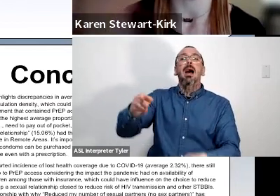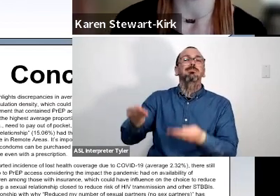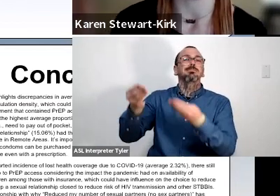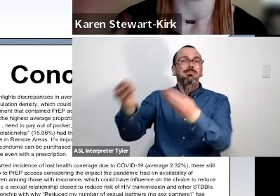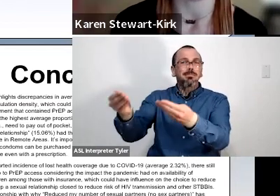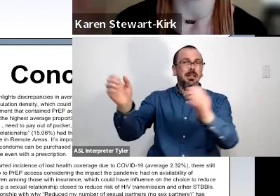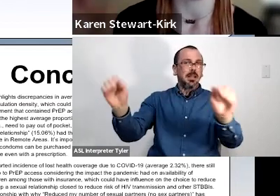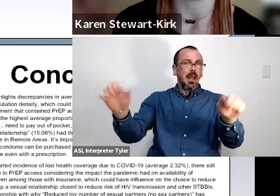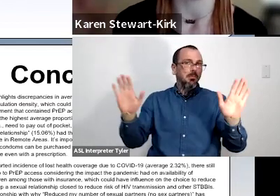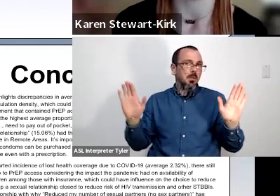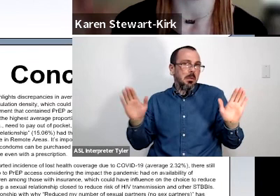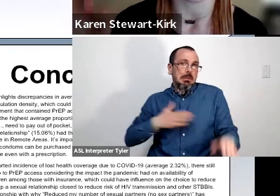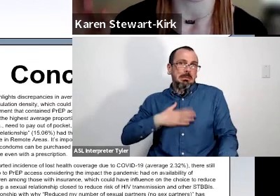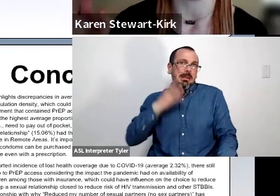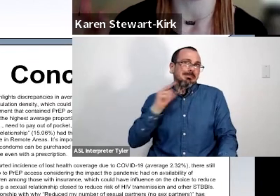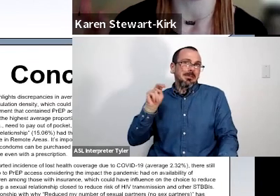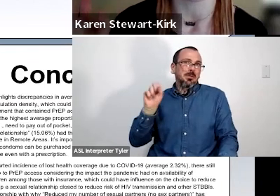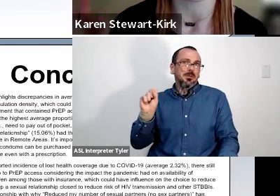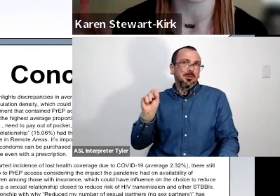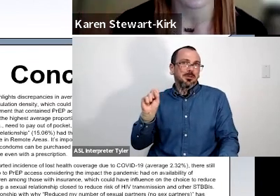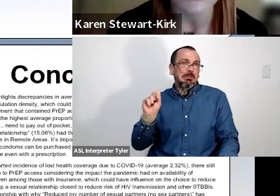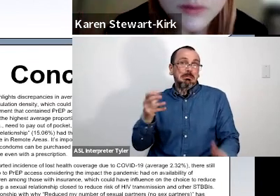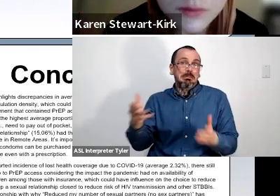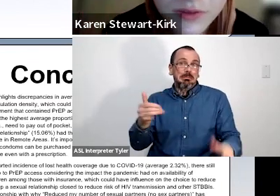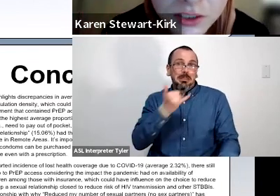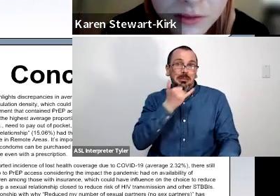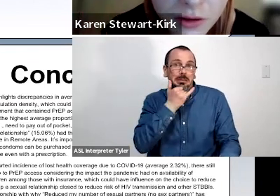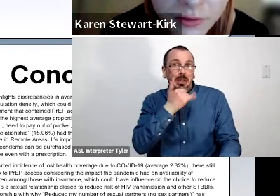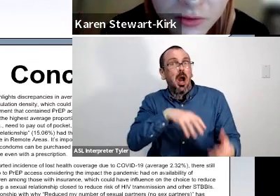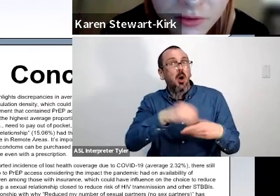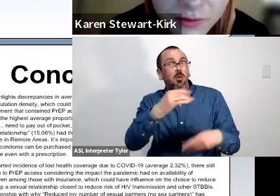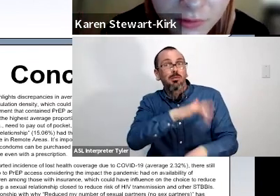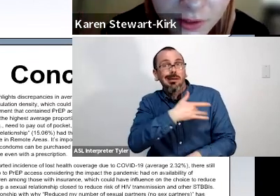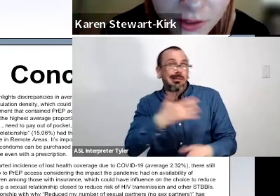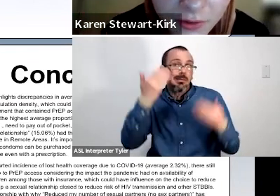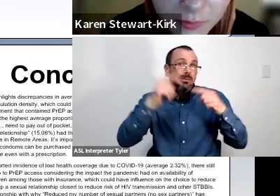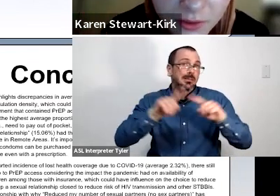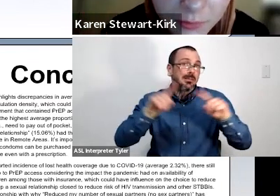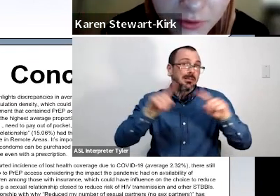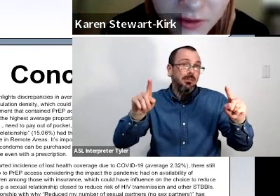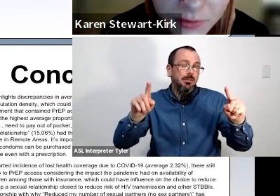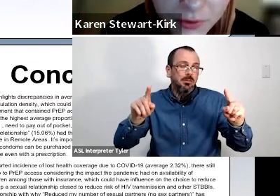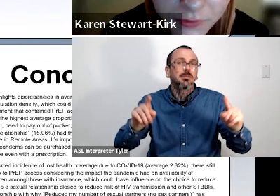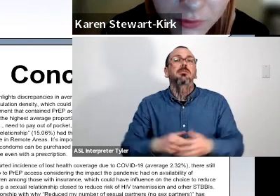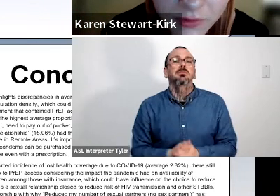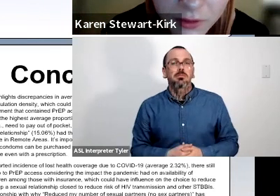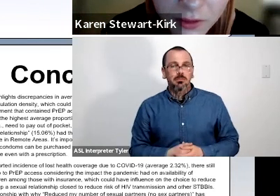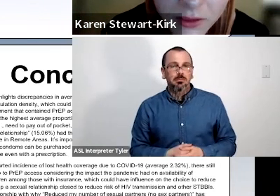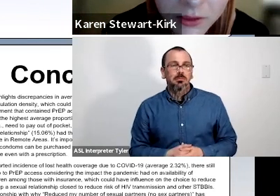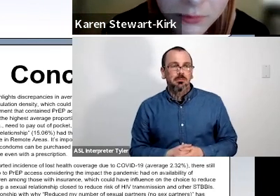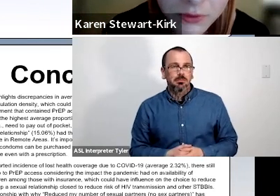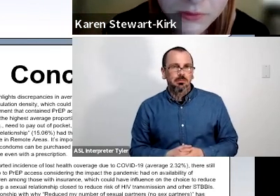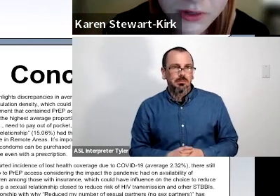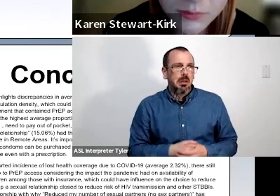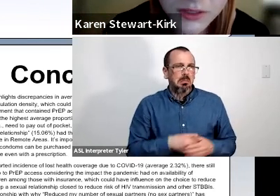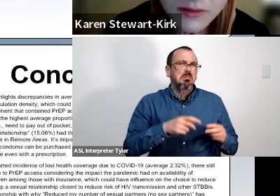Nova Scotia, but I don't know what it's like on a provincial or national level. Any reflections on services like Freddie and how they could make them more accessible to folks